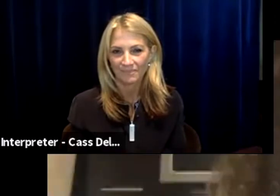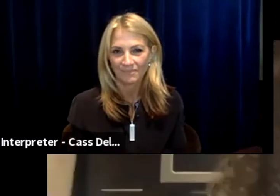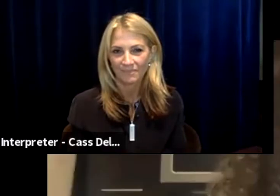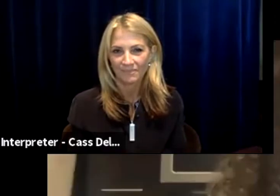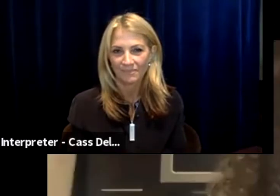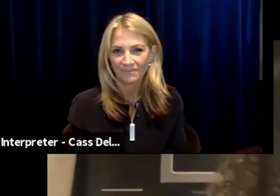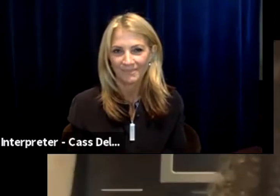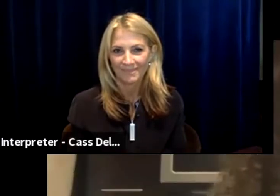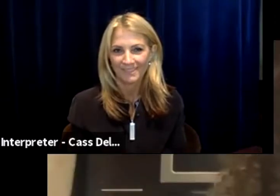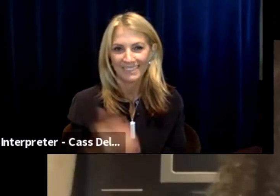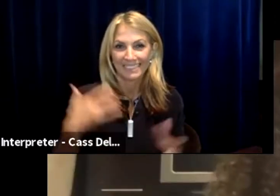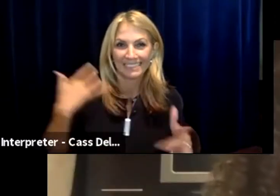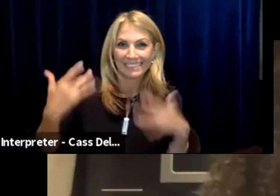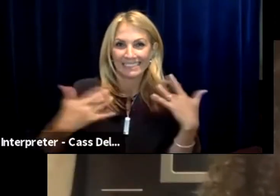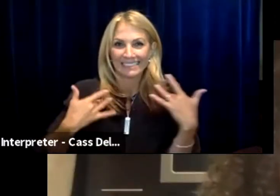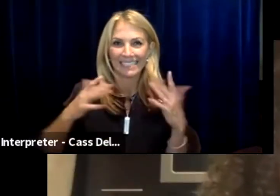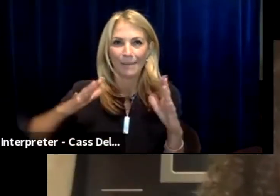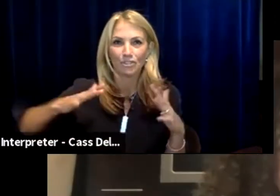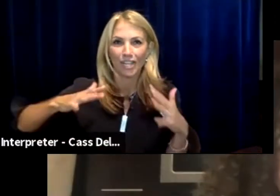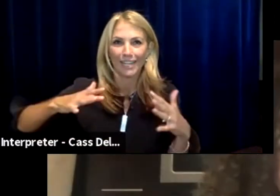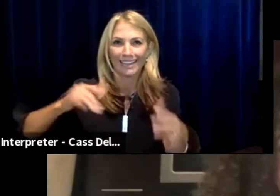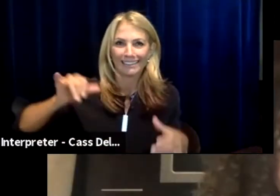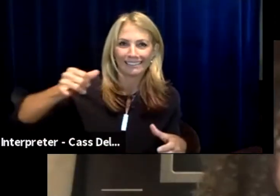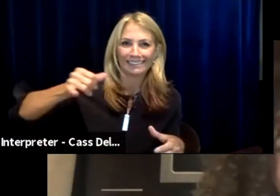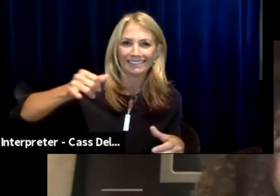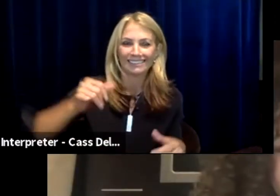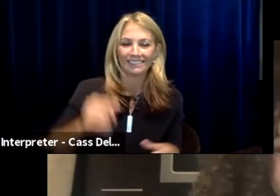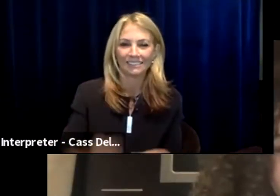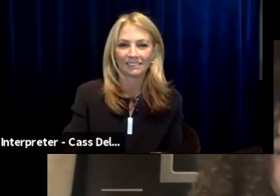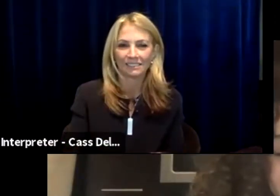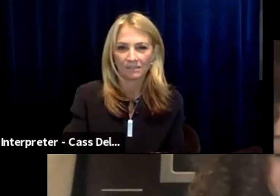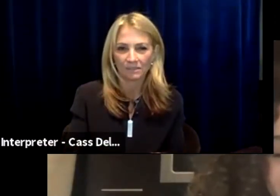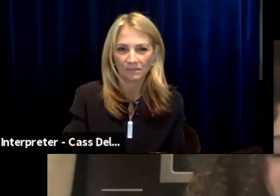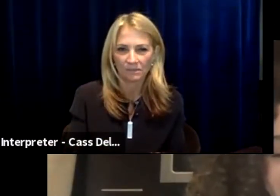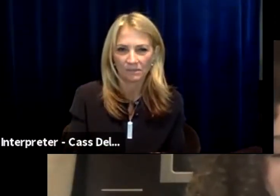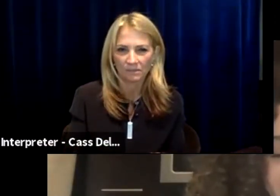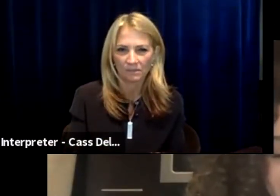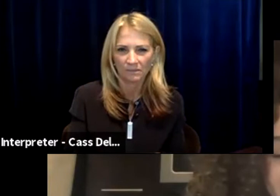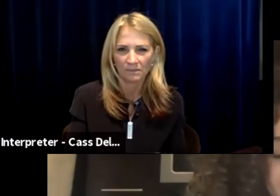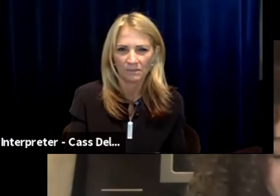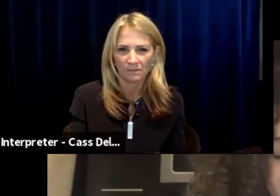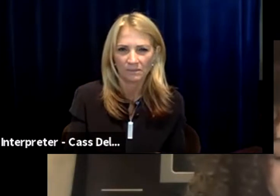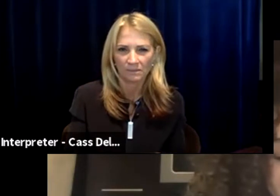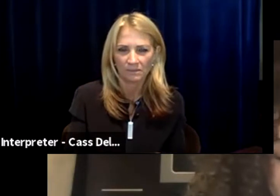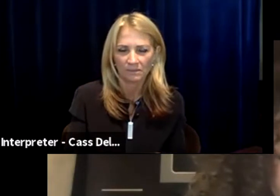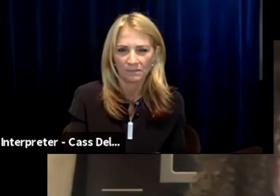I'm like shaking. All right, here we go.